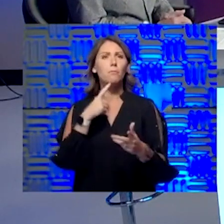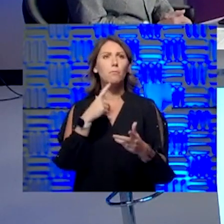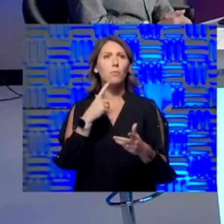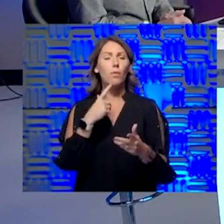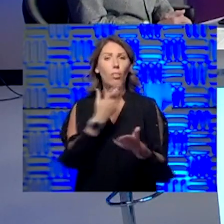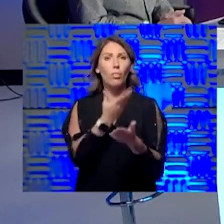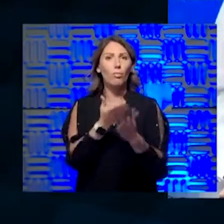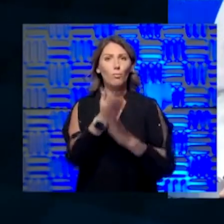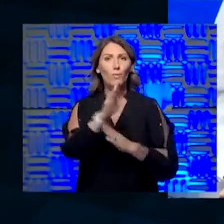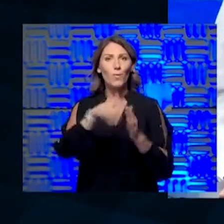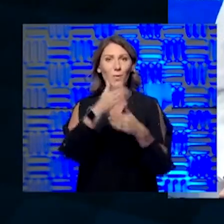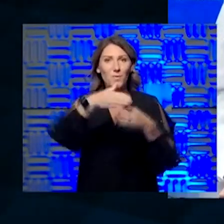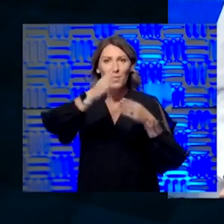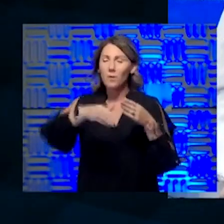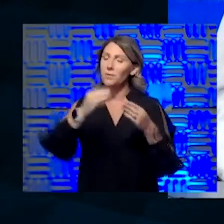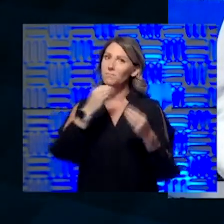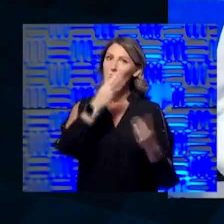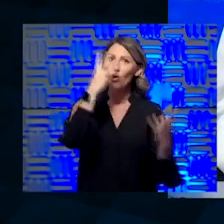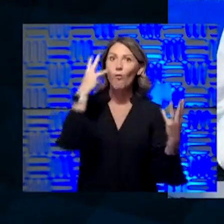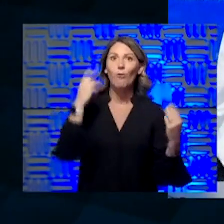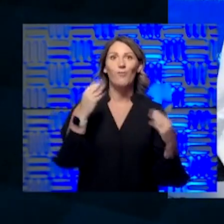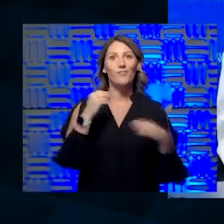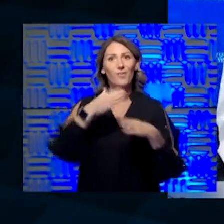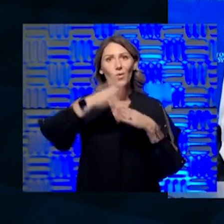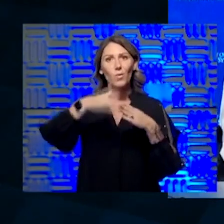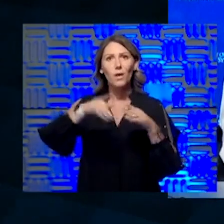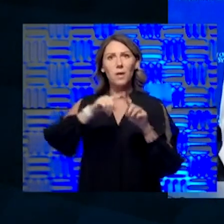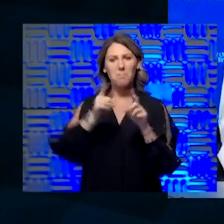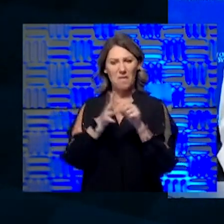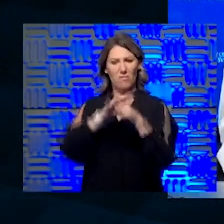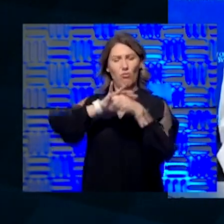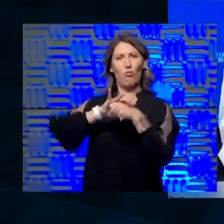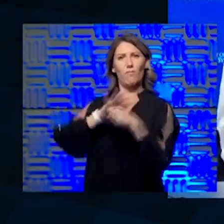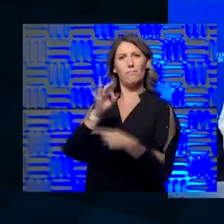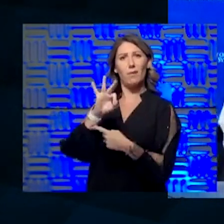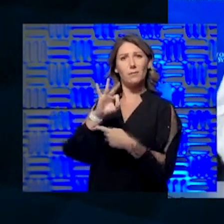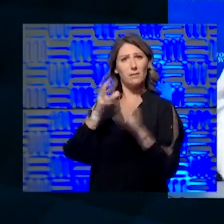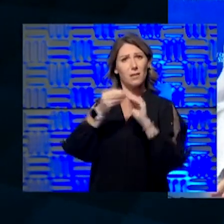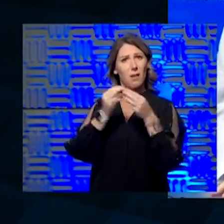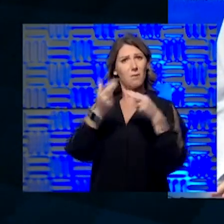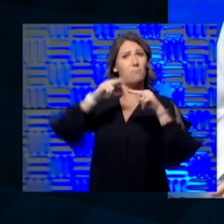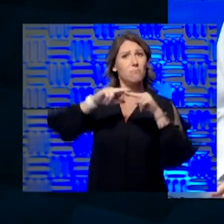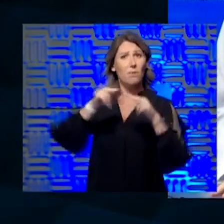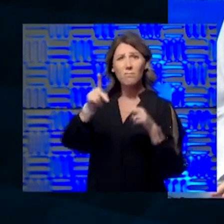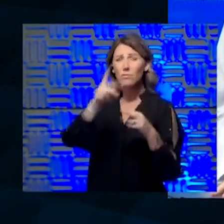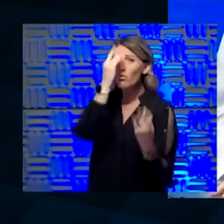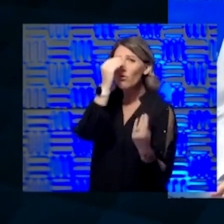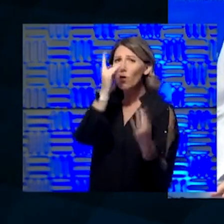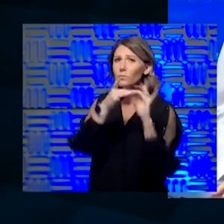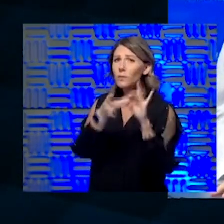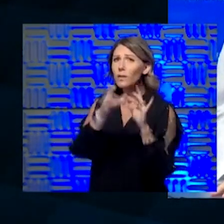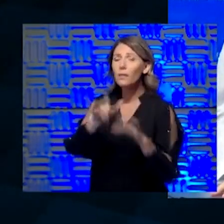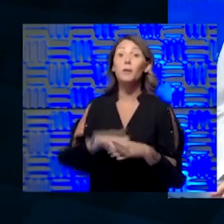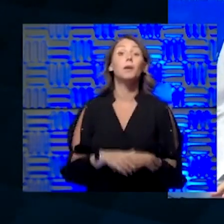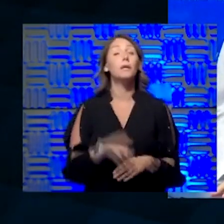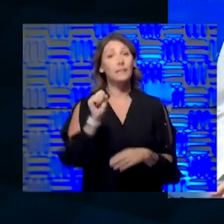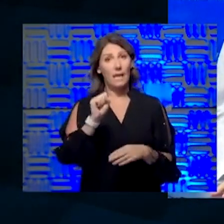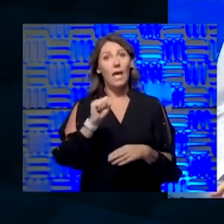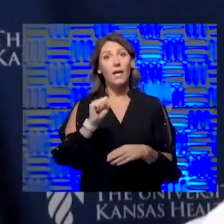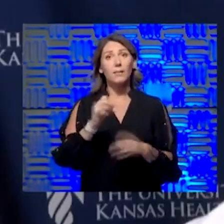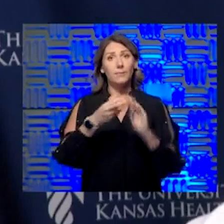And our hallmark has been 2 things. It's been a focus on our folks, and it's been a focus on safety. And I think we've been true to that throughout this